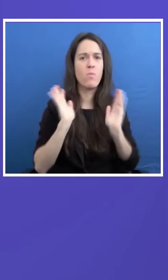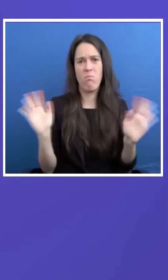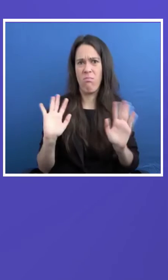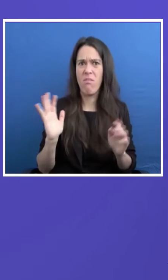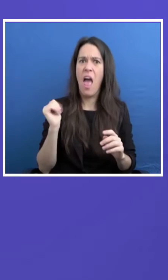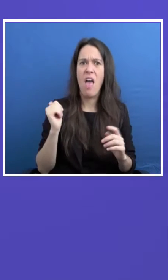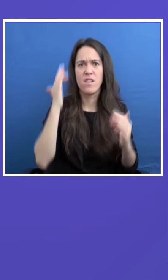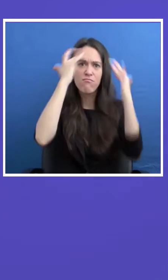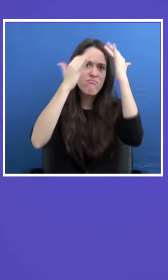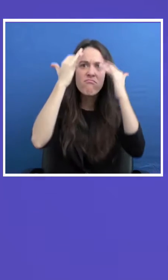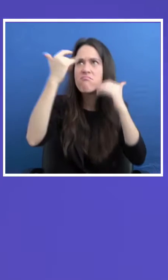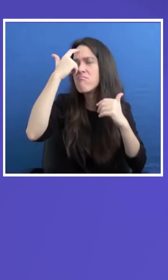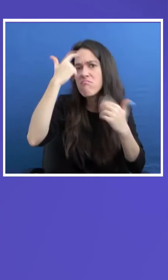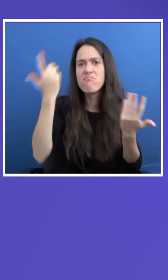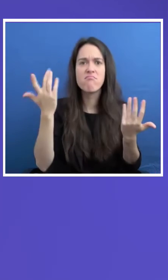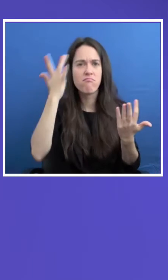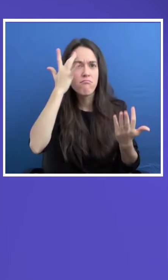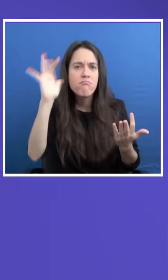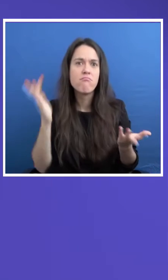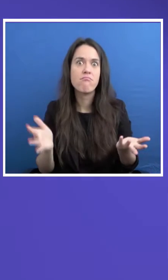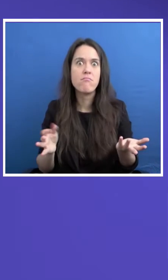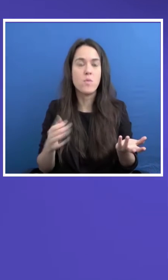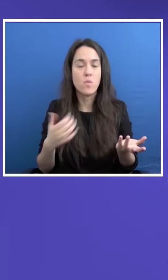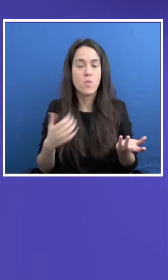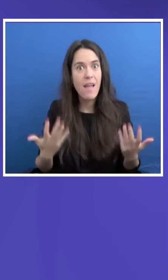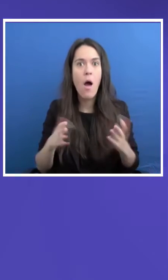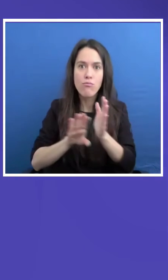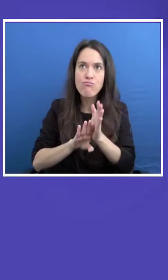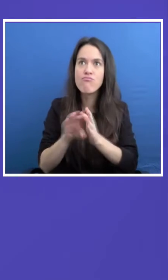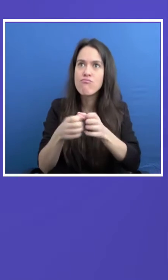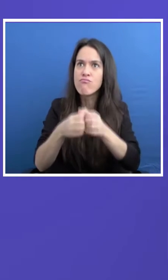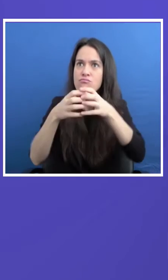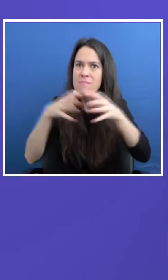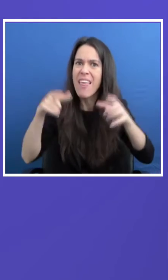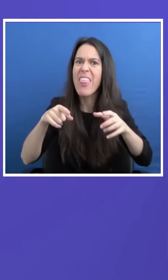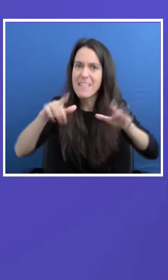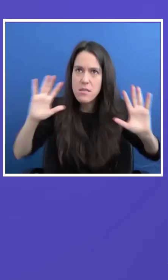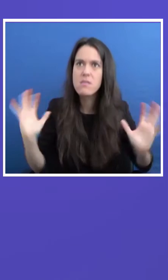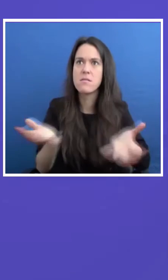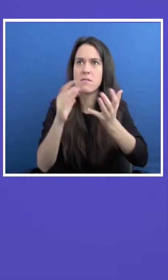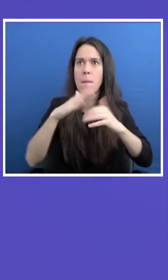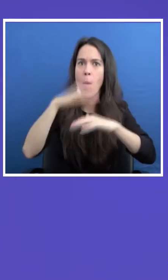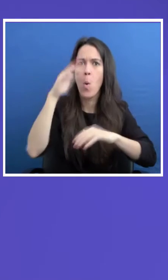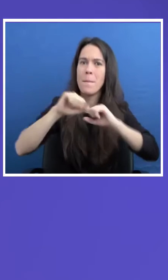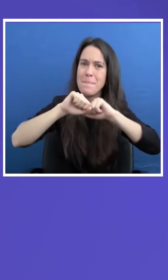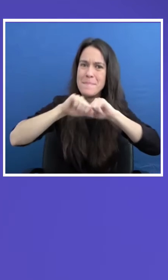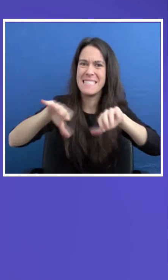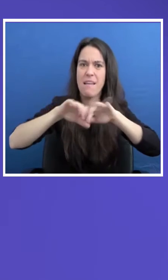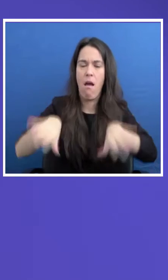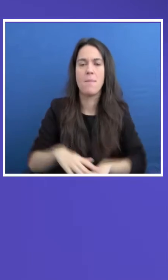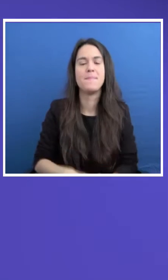And we're launching, we're fostering this approach now in the media. Now we